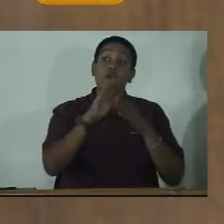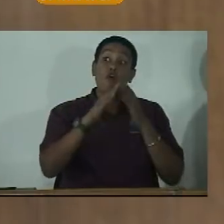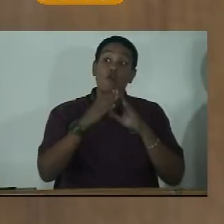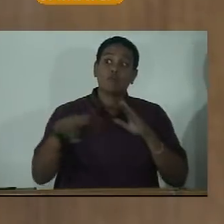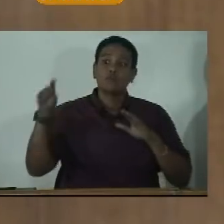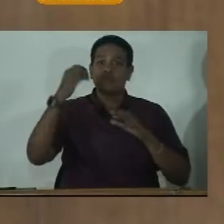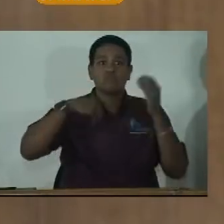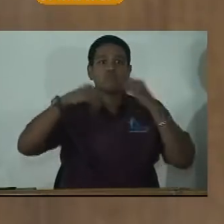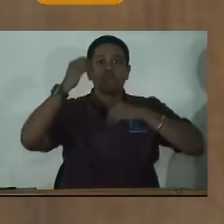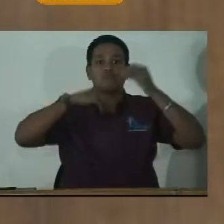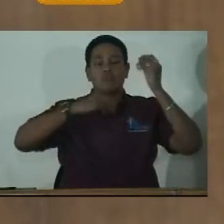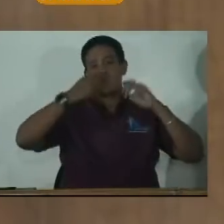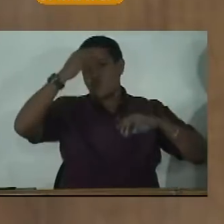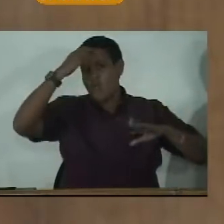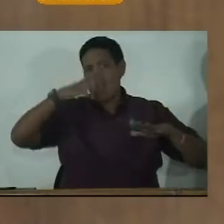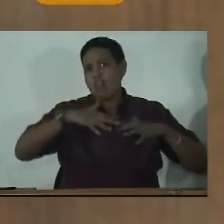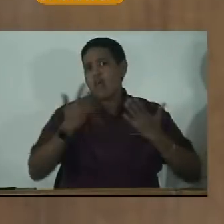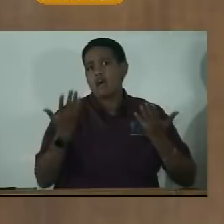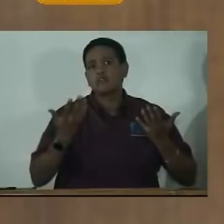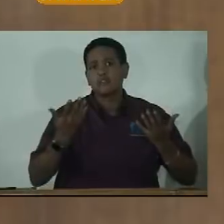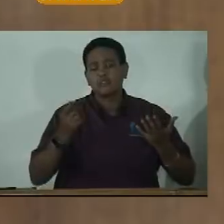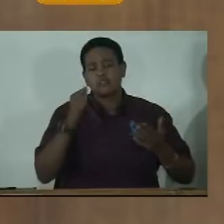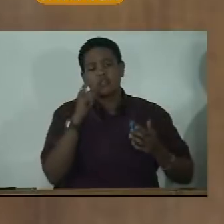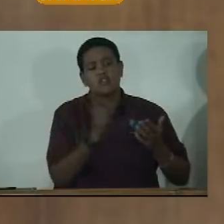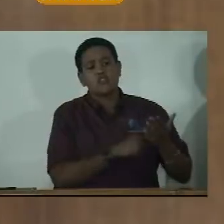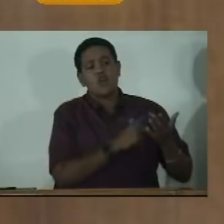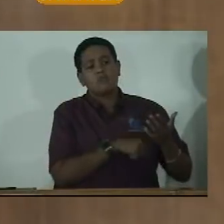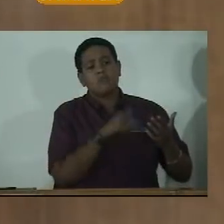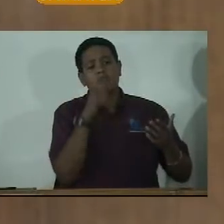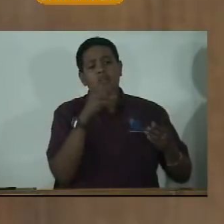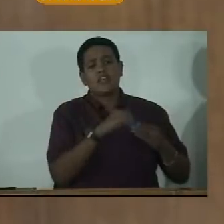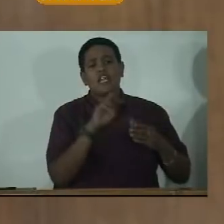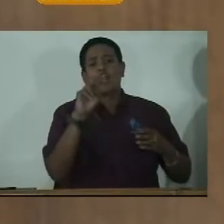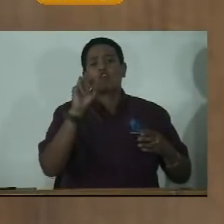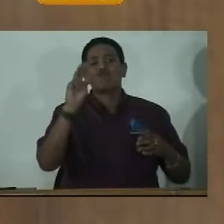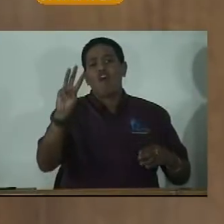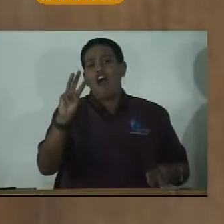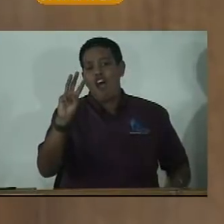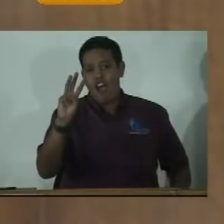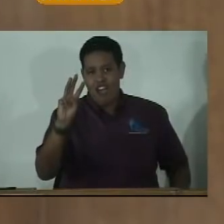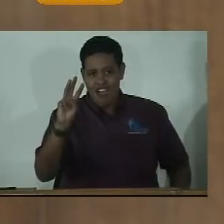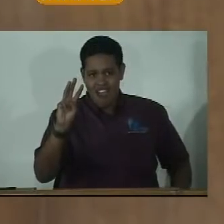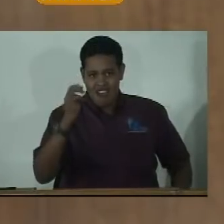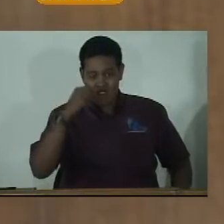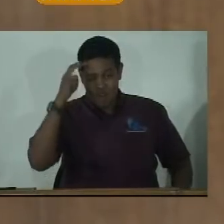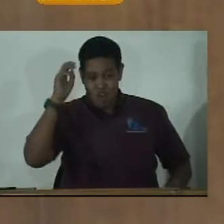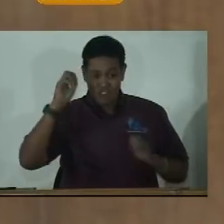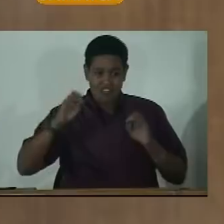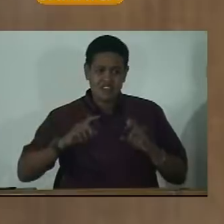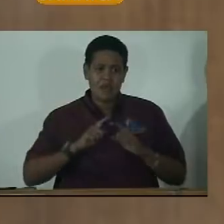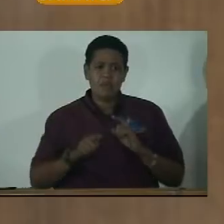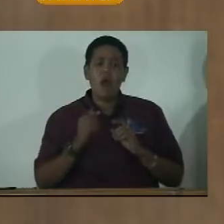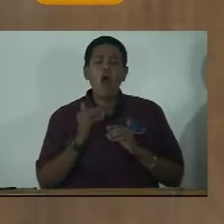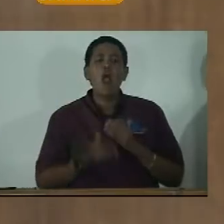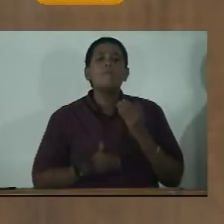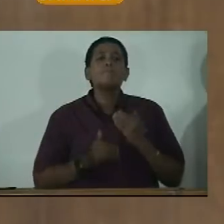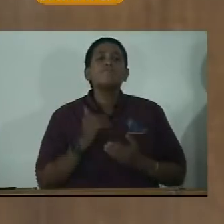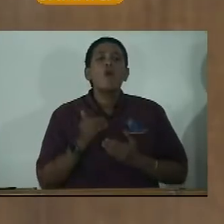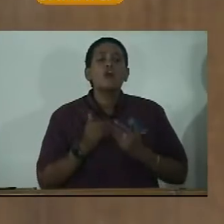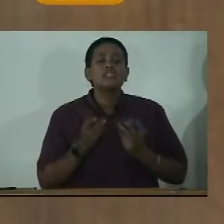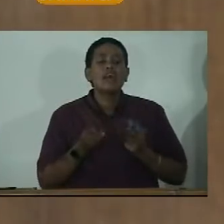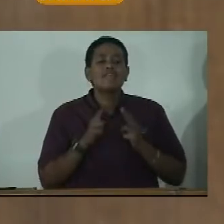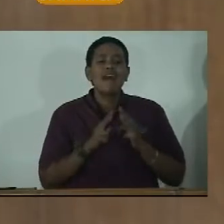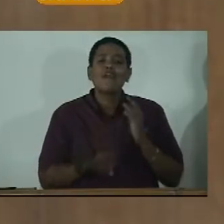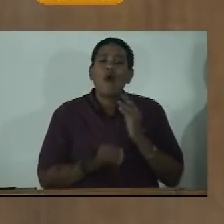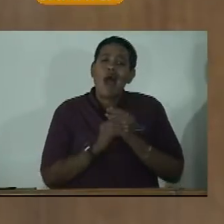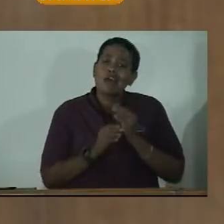that. And sometimes, not just in the raw fashion, but in a processed, value-added